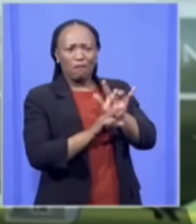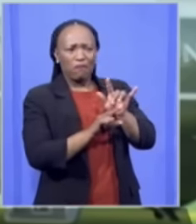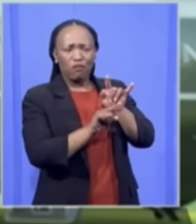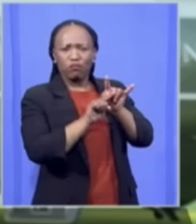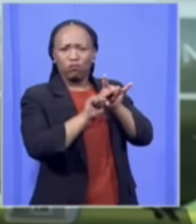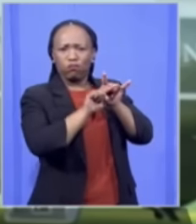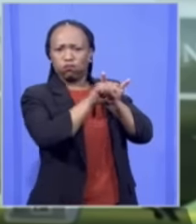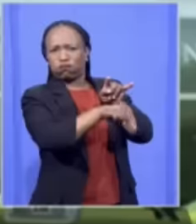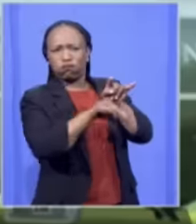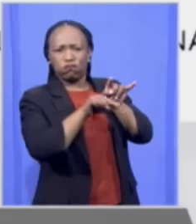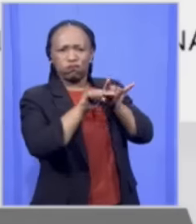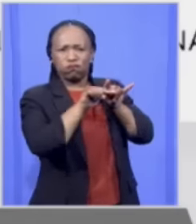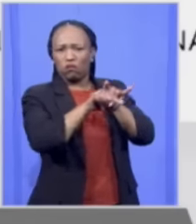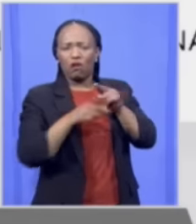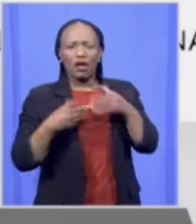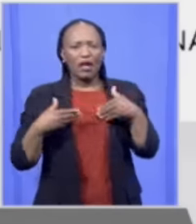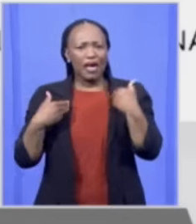not happy with Israel.